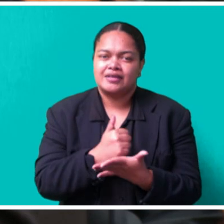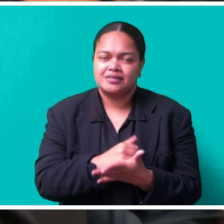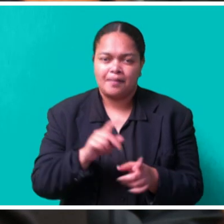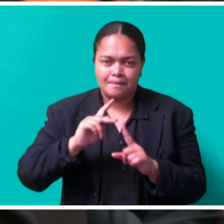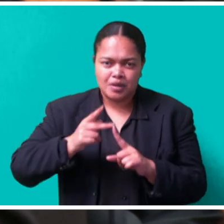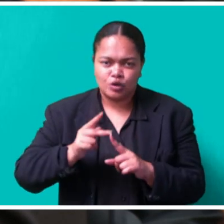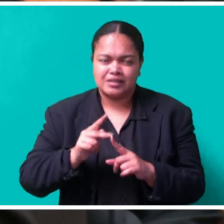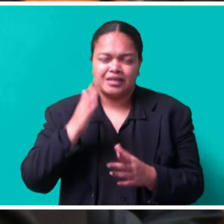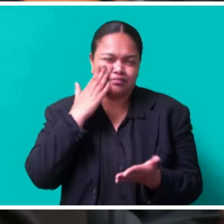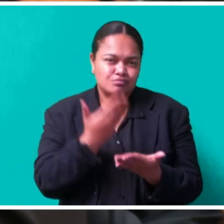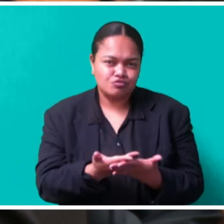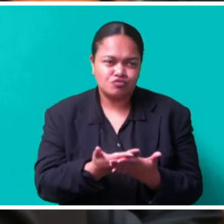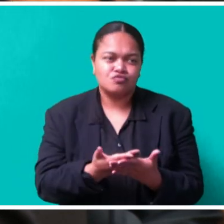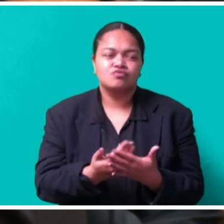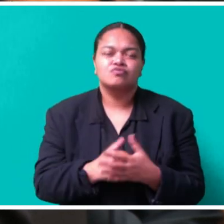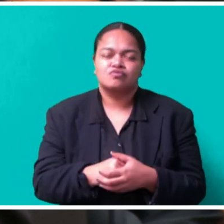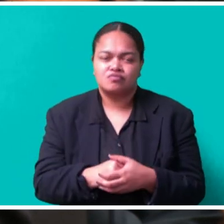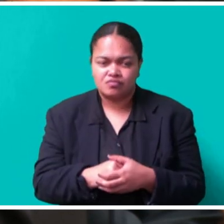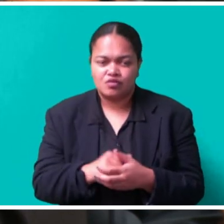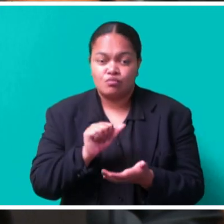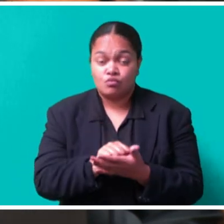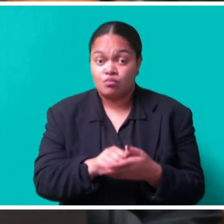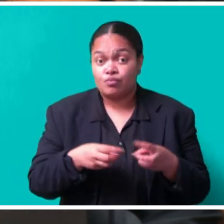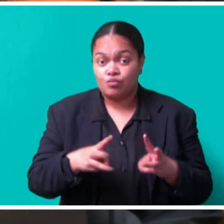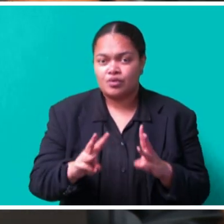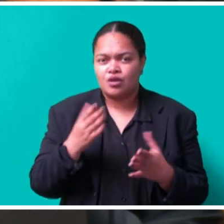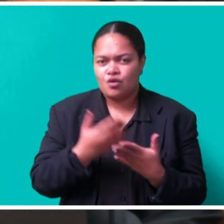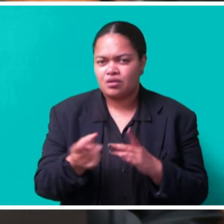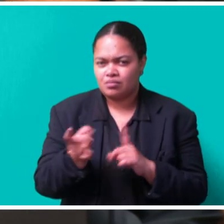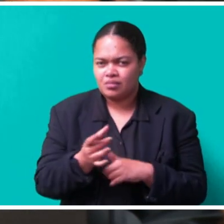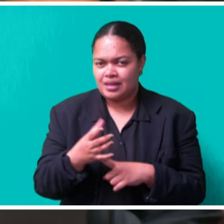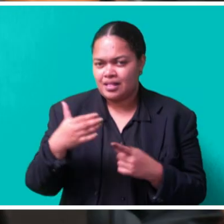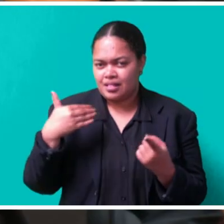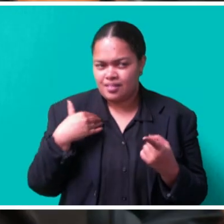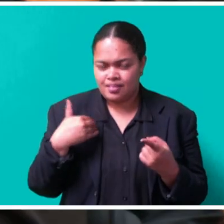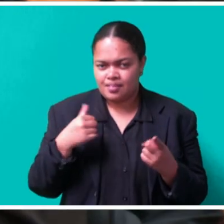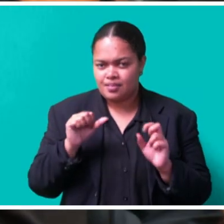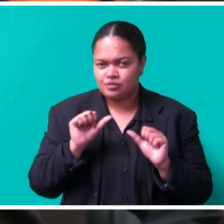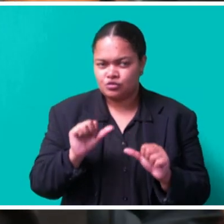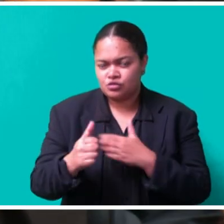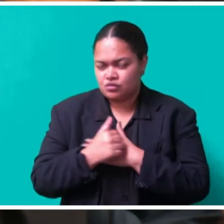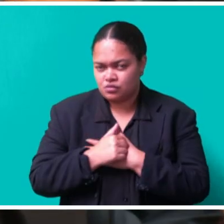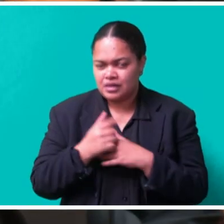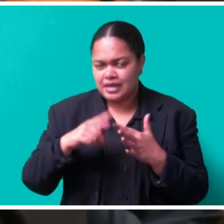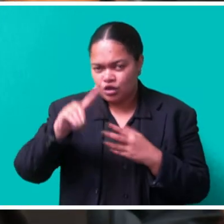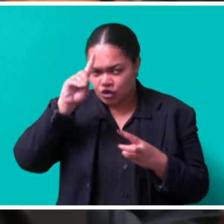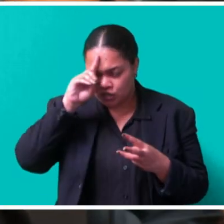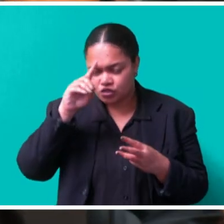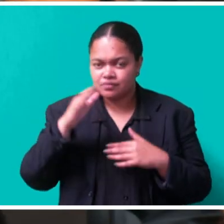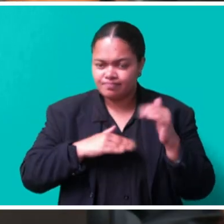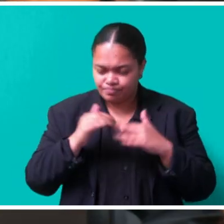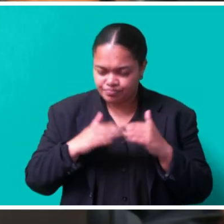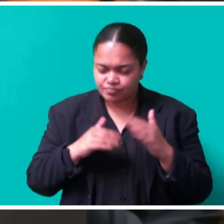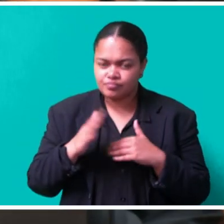and evidence-driven manner on key national priorities such as health, security, education, infrastructure,